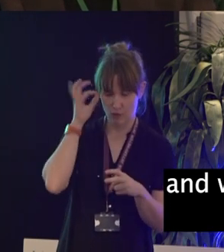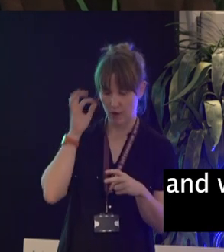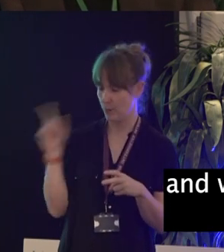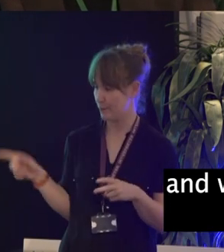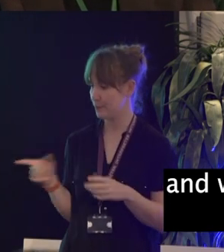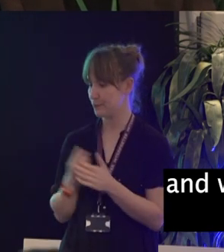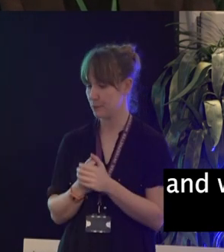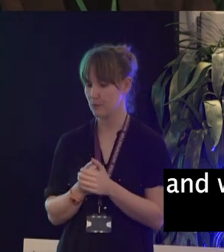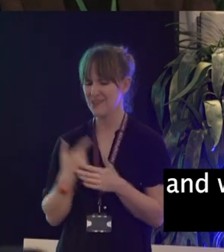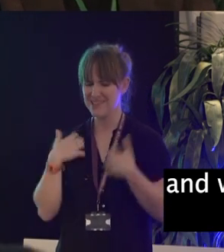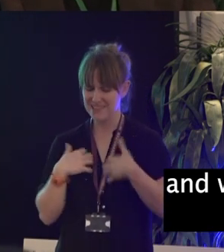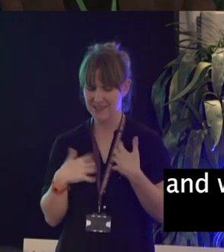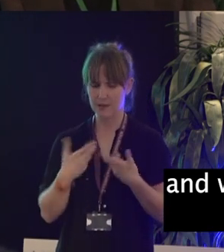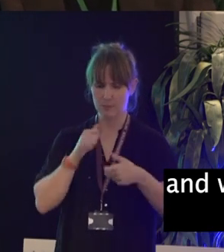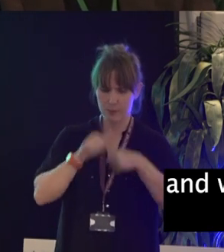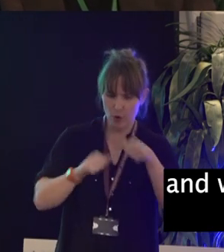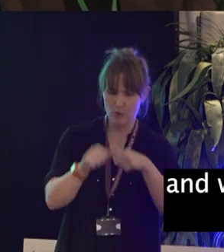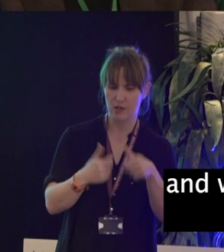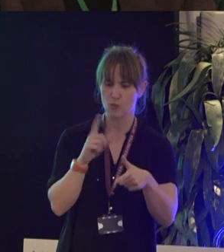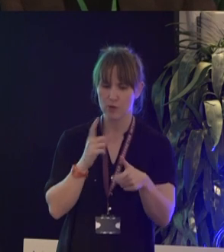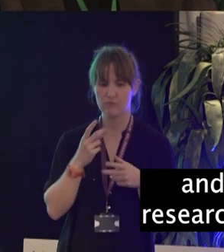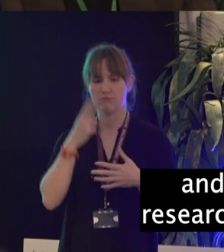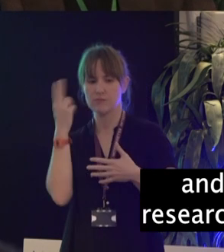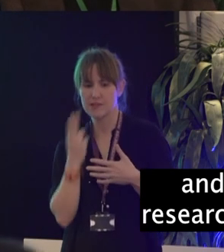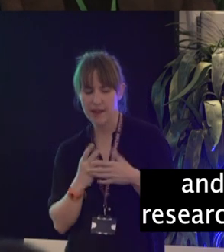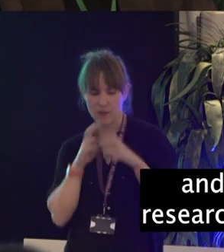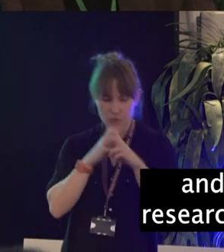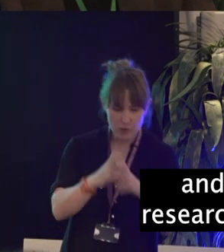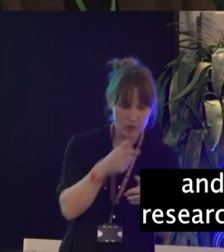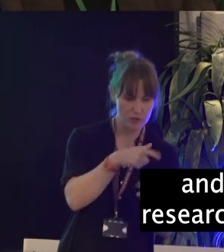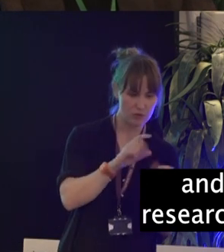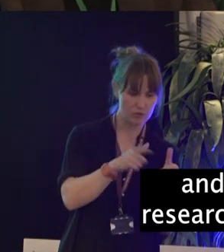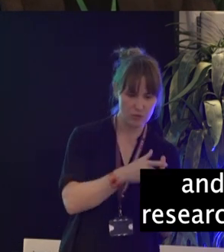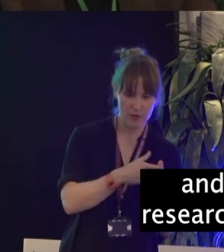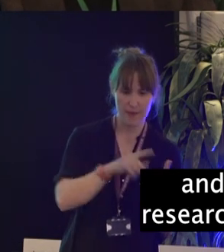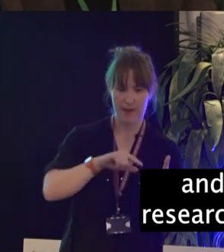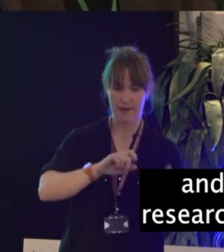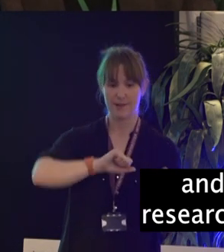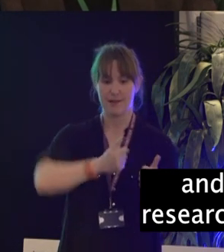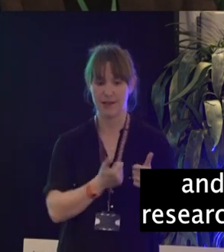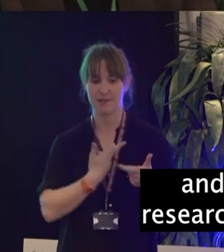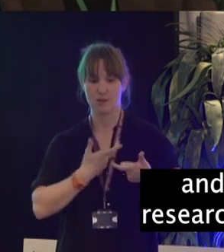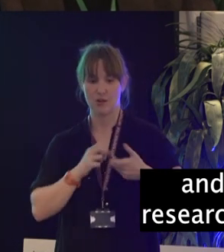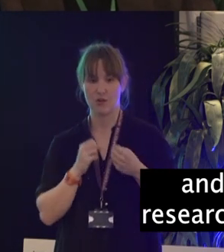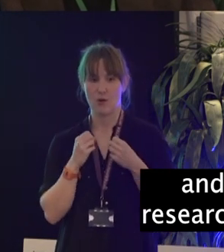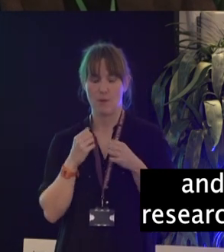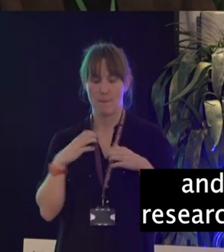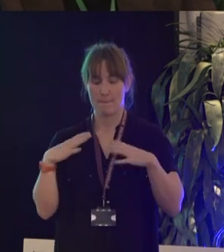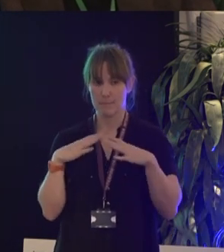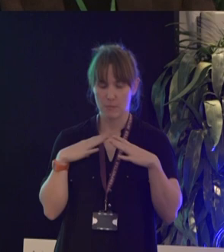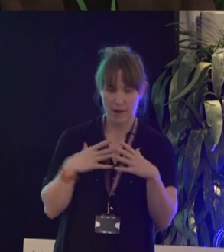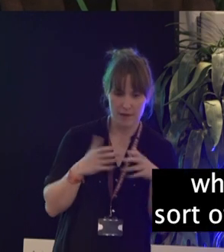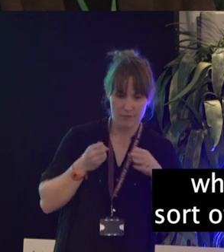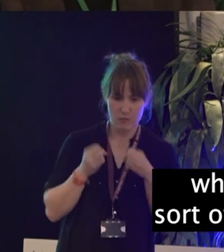that very exciting process of like designing research and then being about to launch the research and the world going into